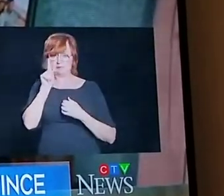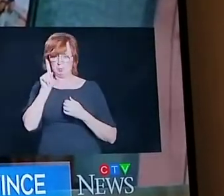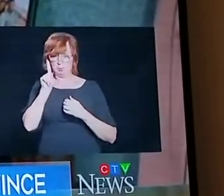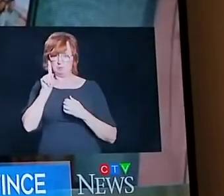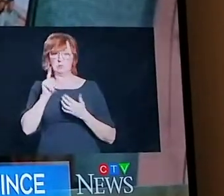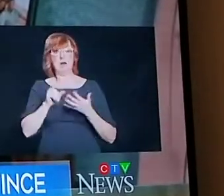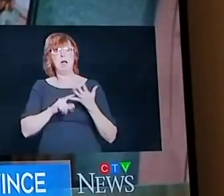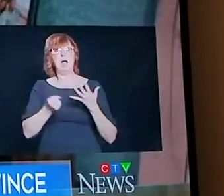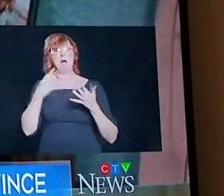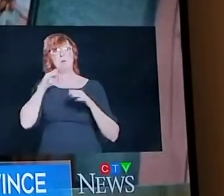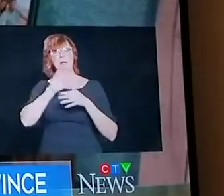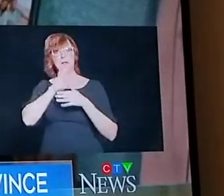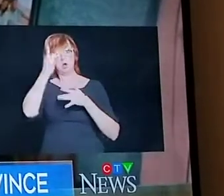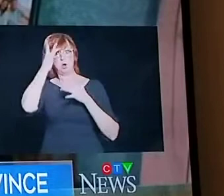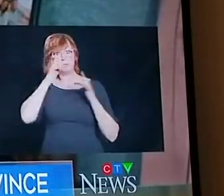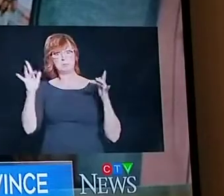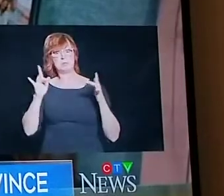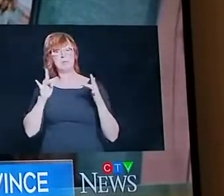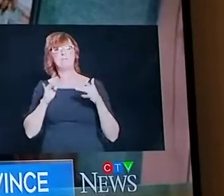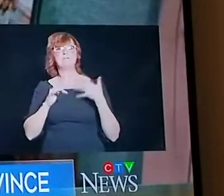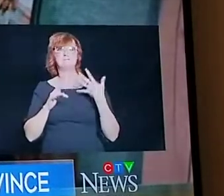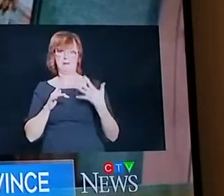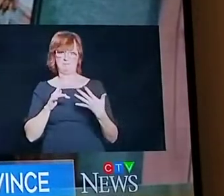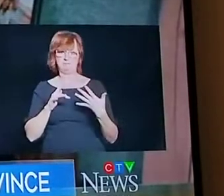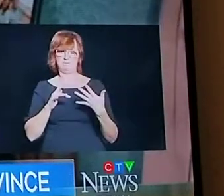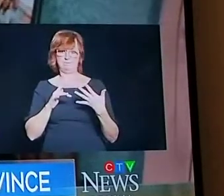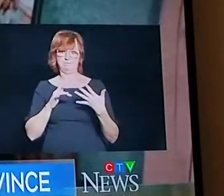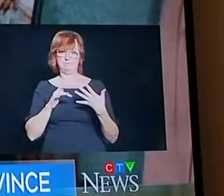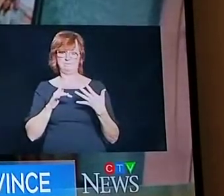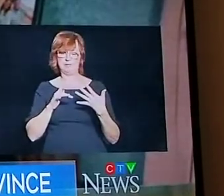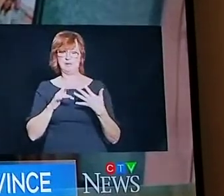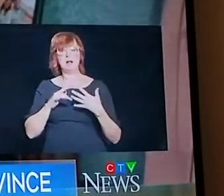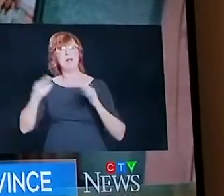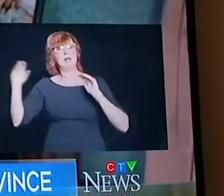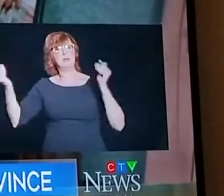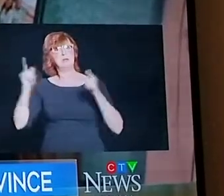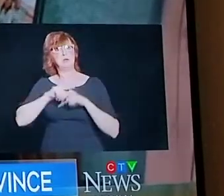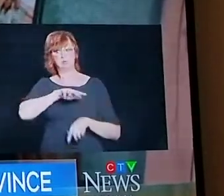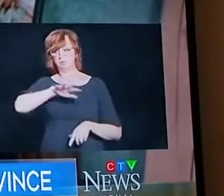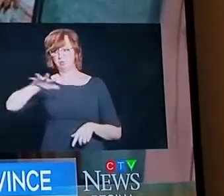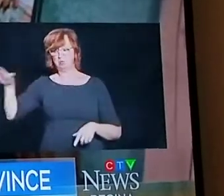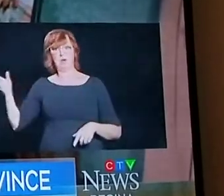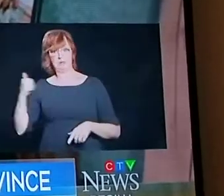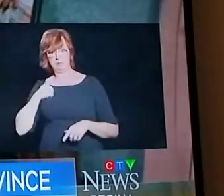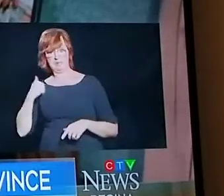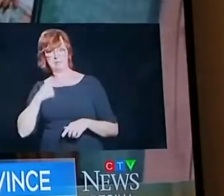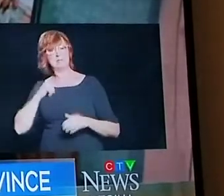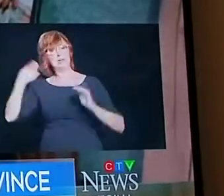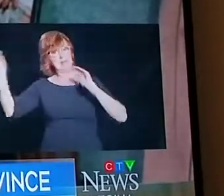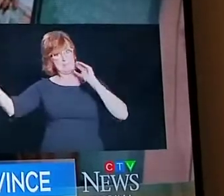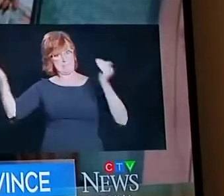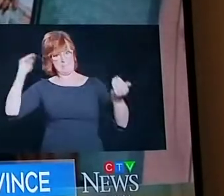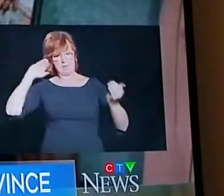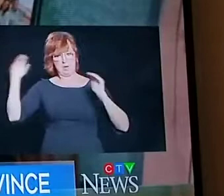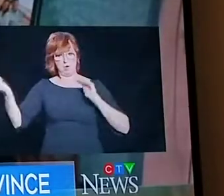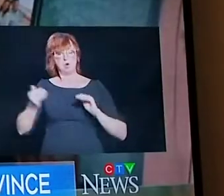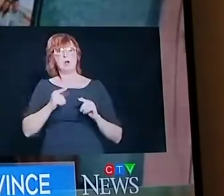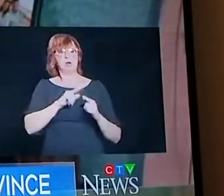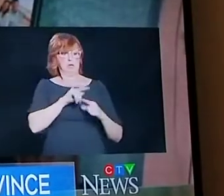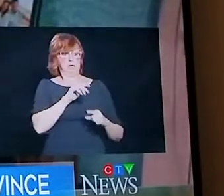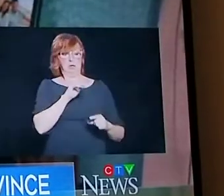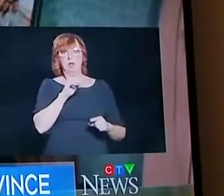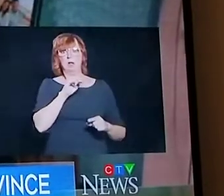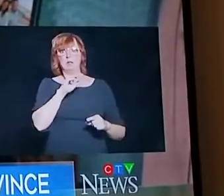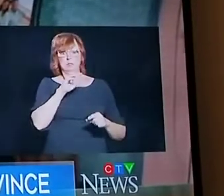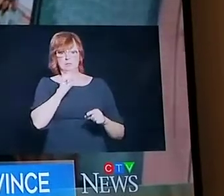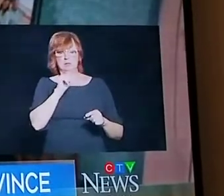hospital. So to put those numbers in context, on a per capita basis, the number of COVID-19 cases in Saskatchewan